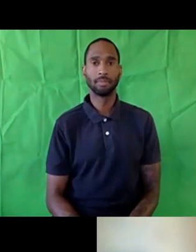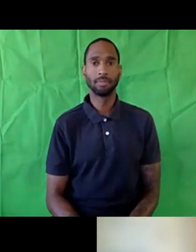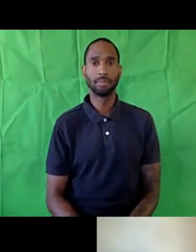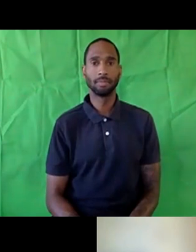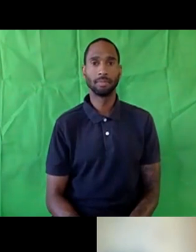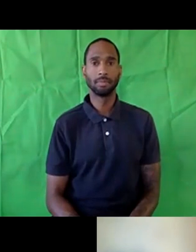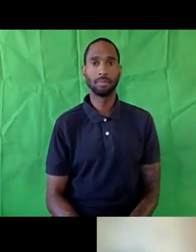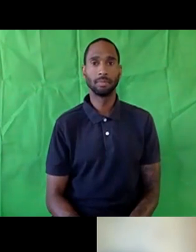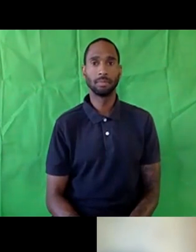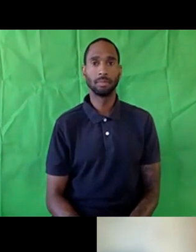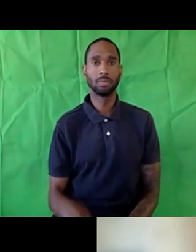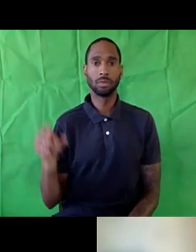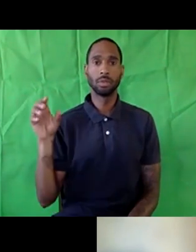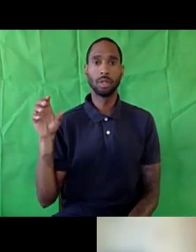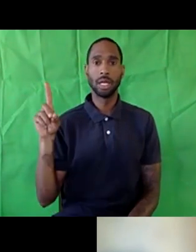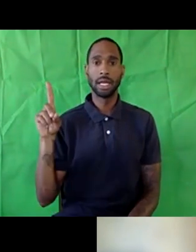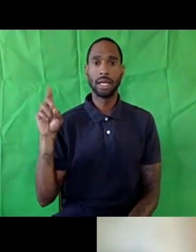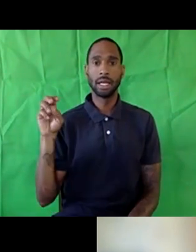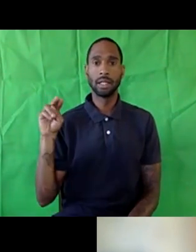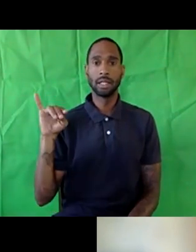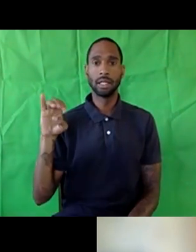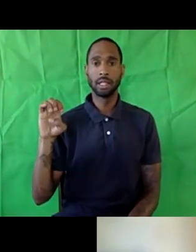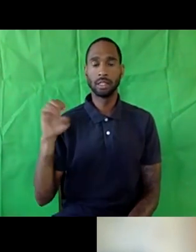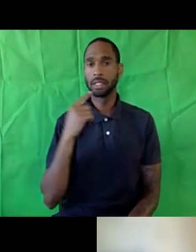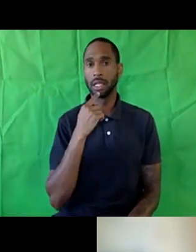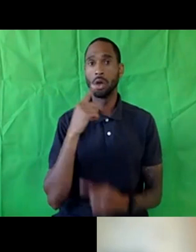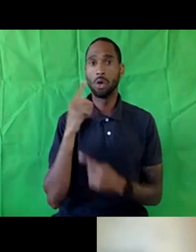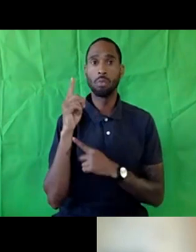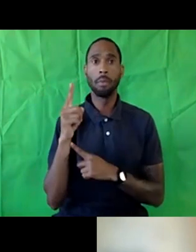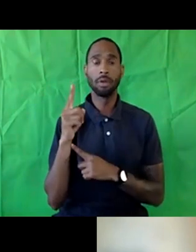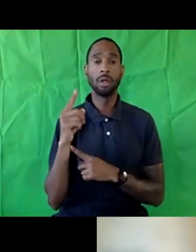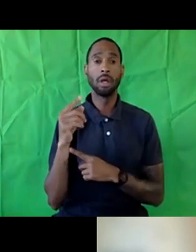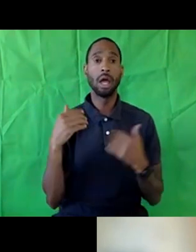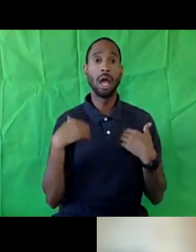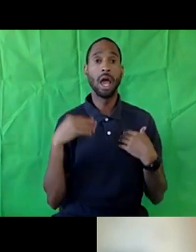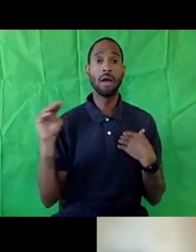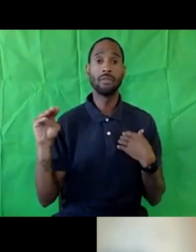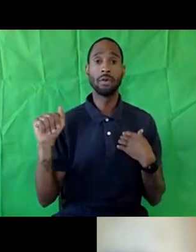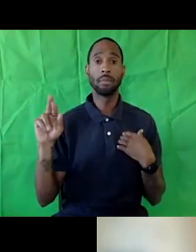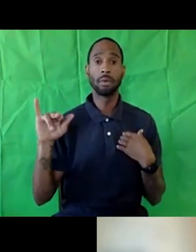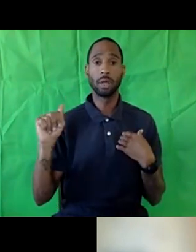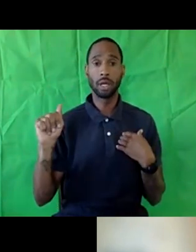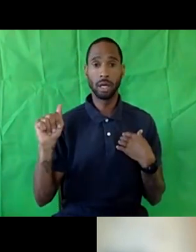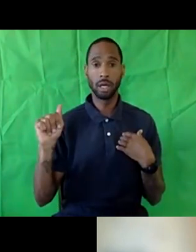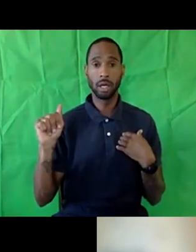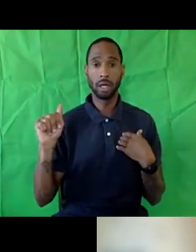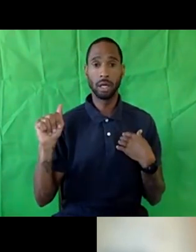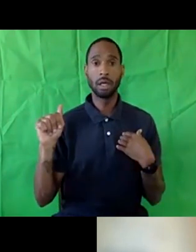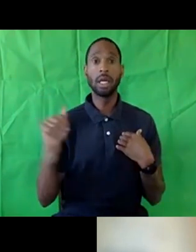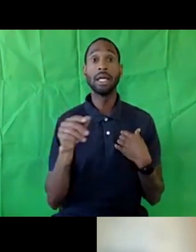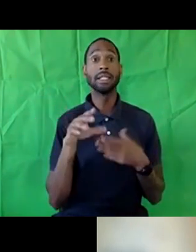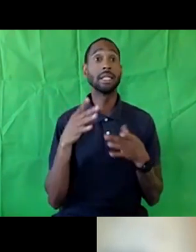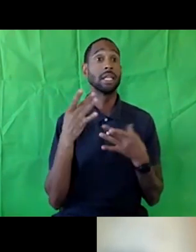One moment, Meenadchi, we have Maria, who is interested in